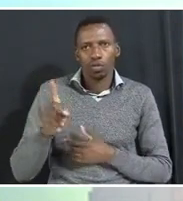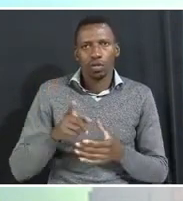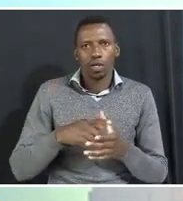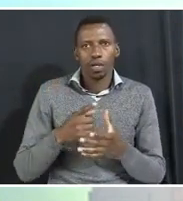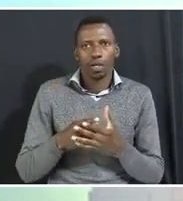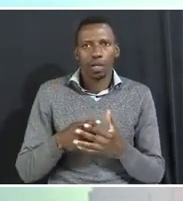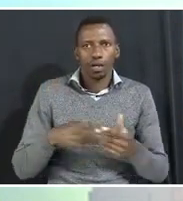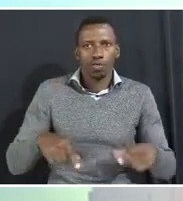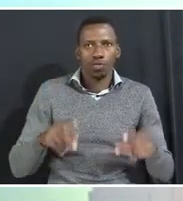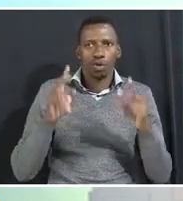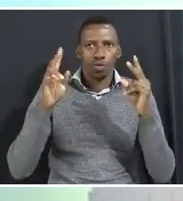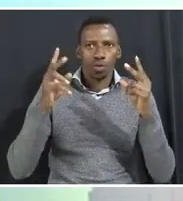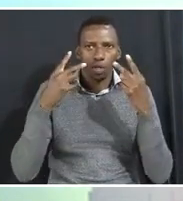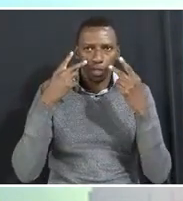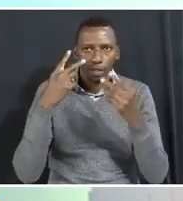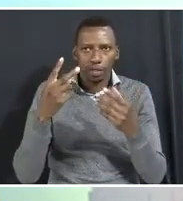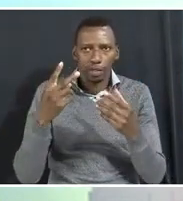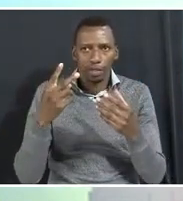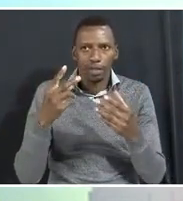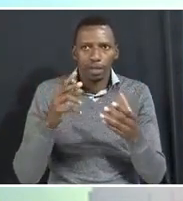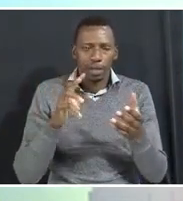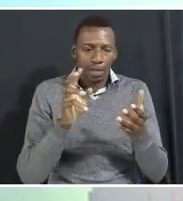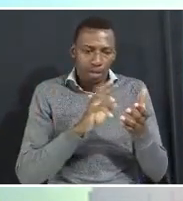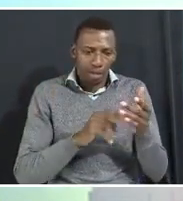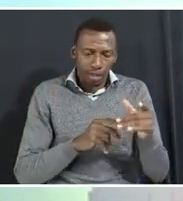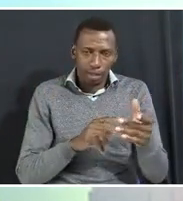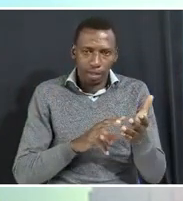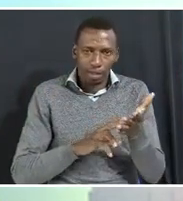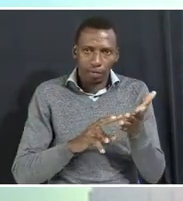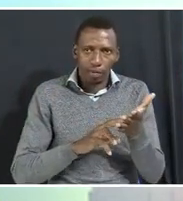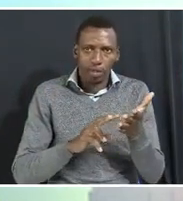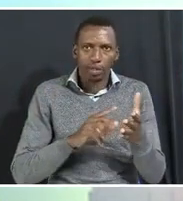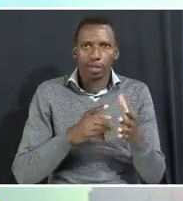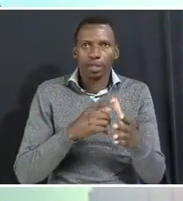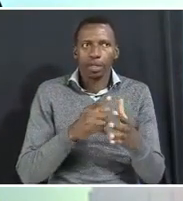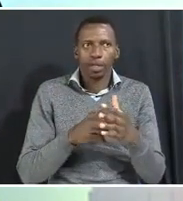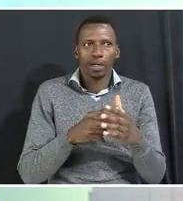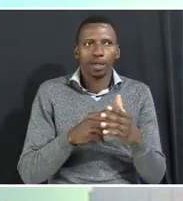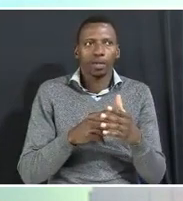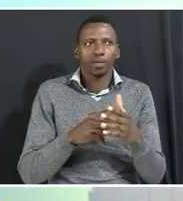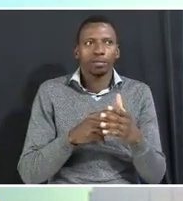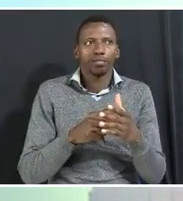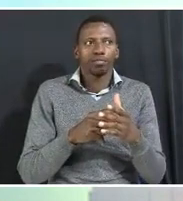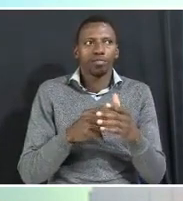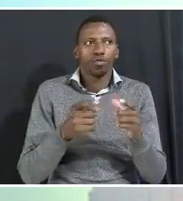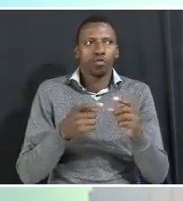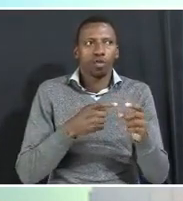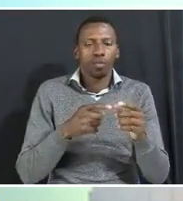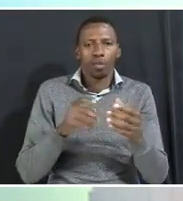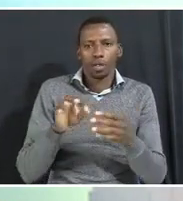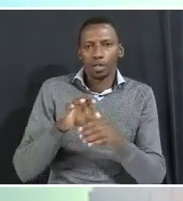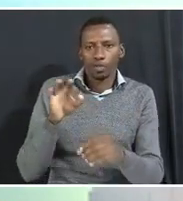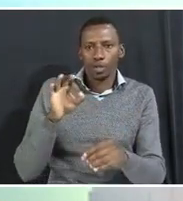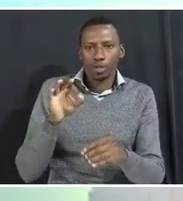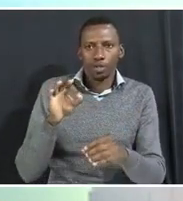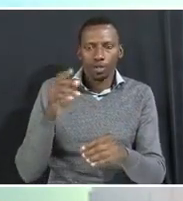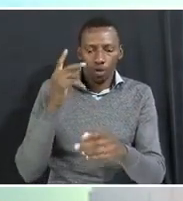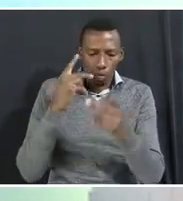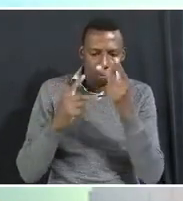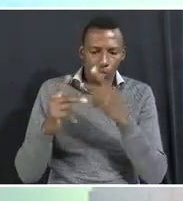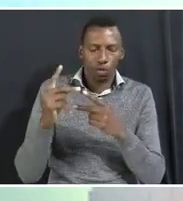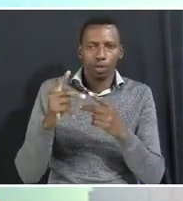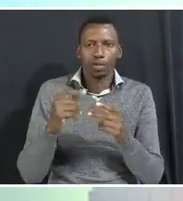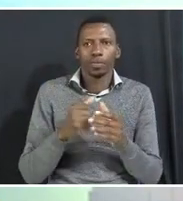see. I will read this verse, and then I'll read a text from the Spirit of Prophecy, and then invite you to a